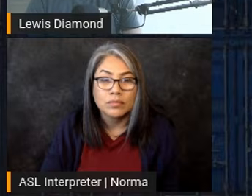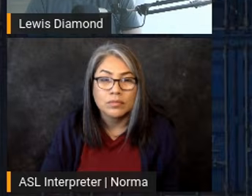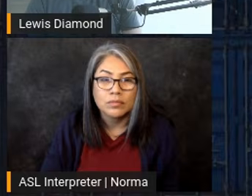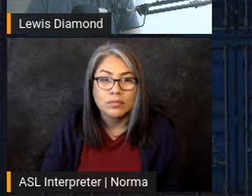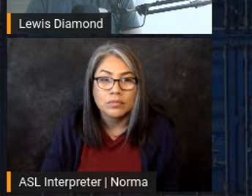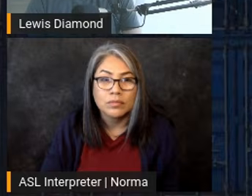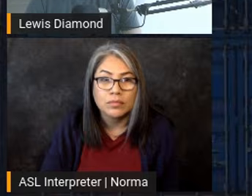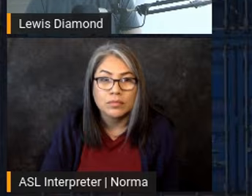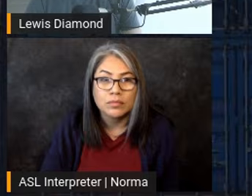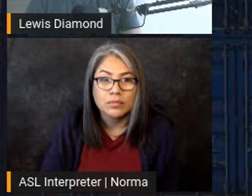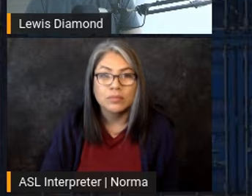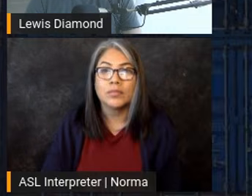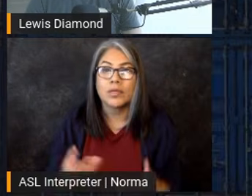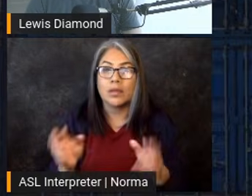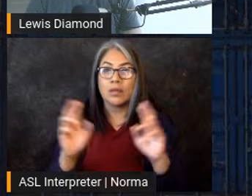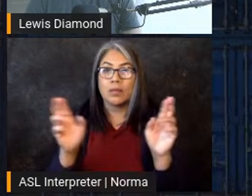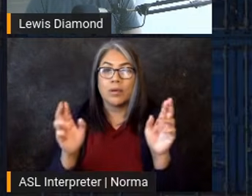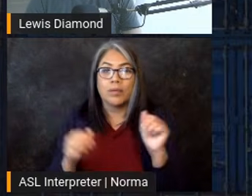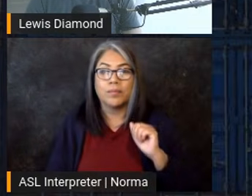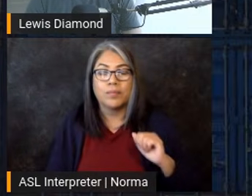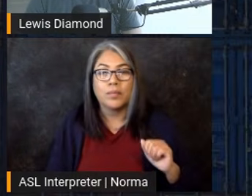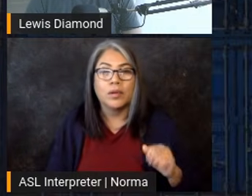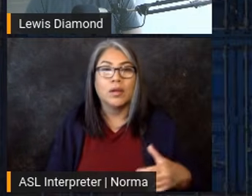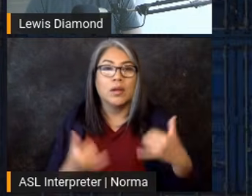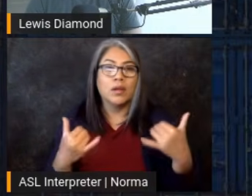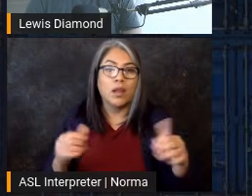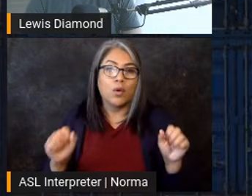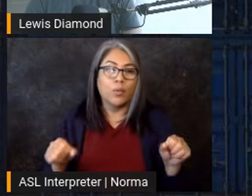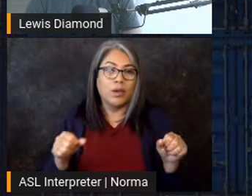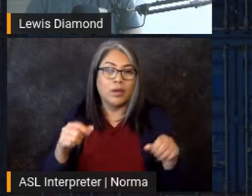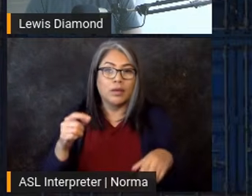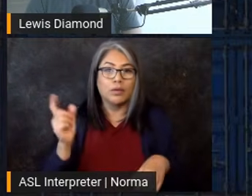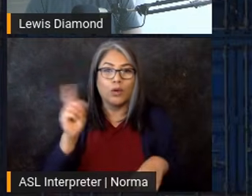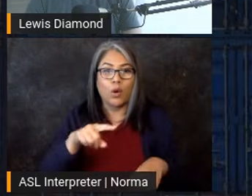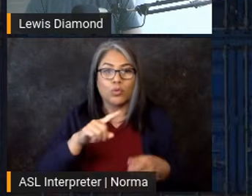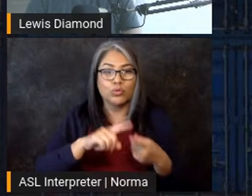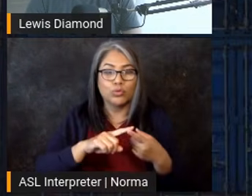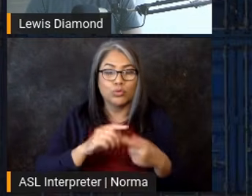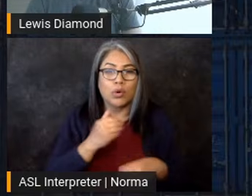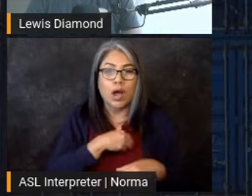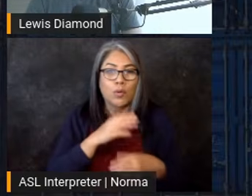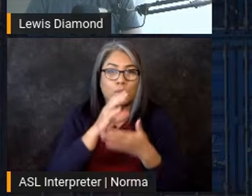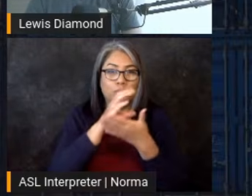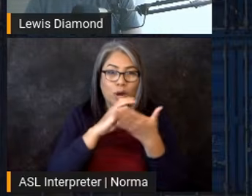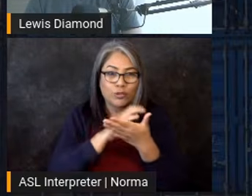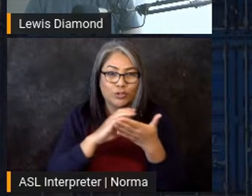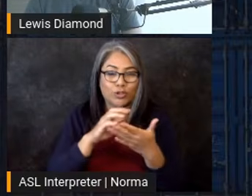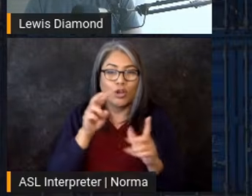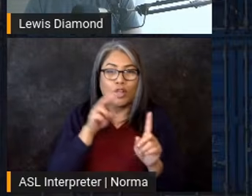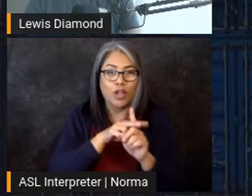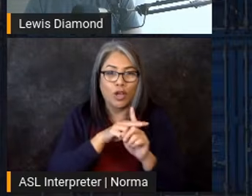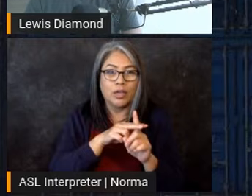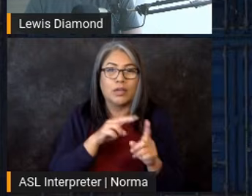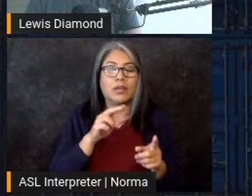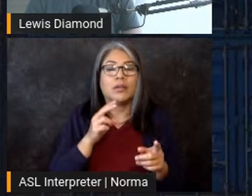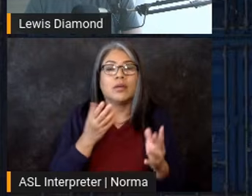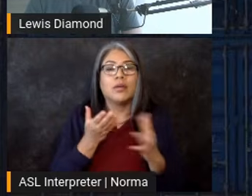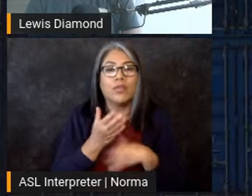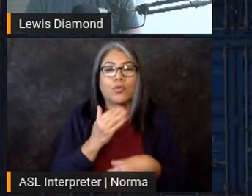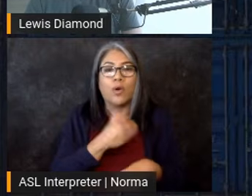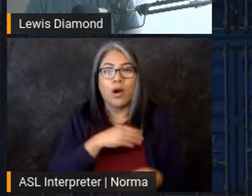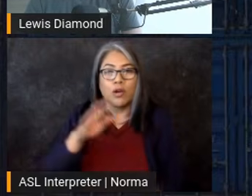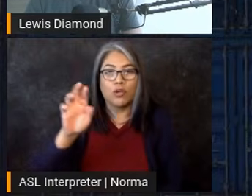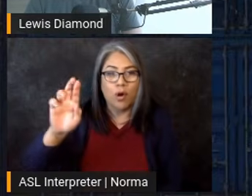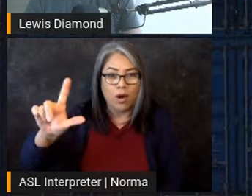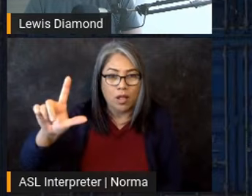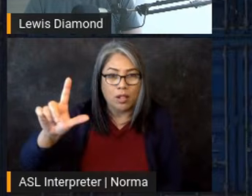And there we go. So now we can go to our browser, log in through our URL using